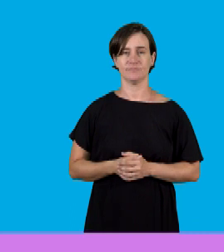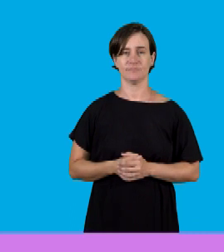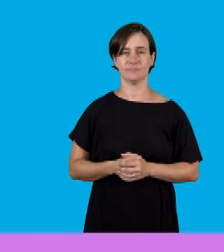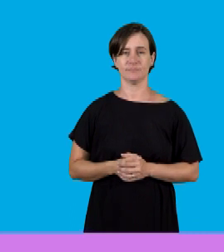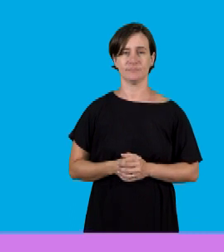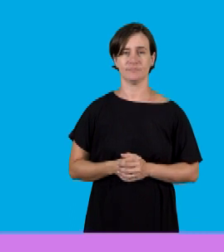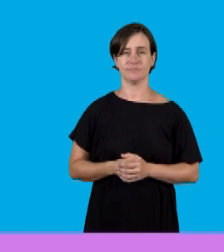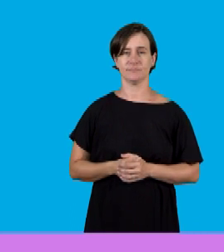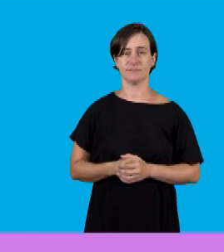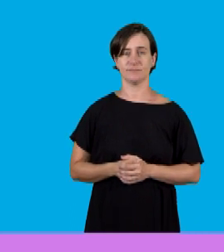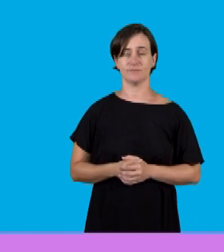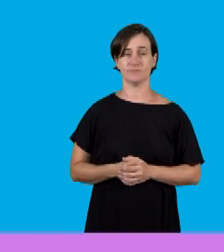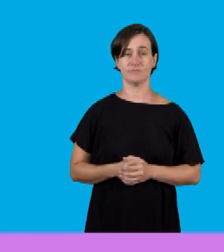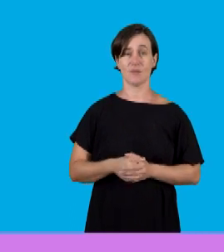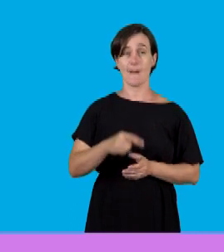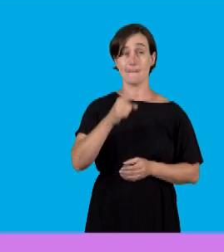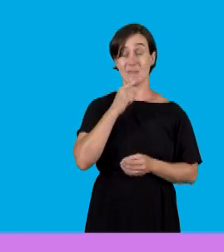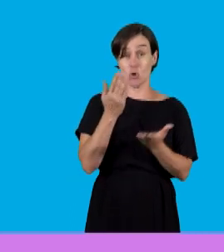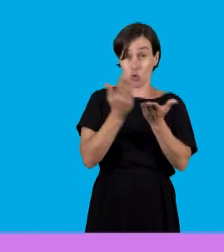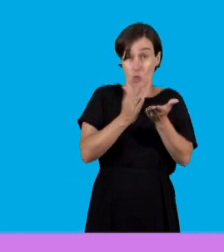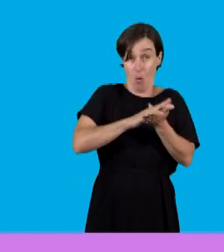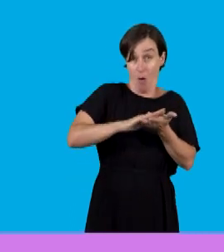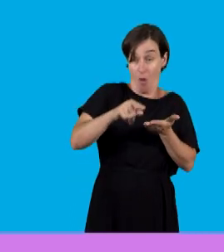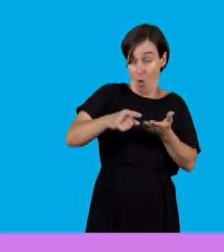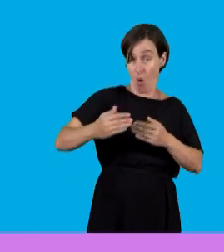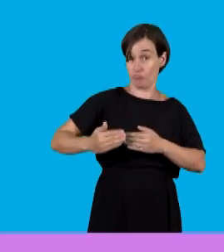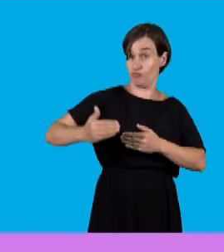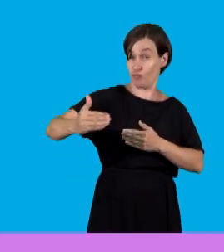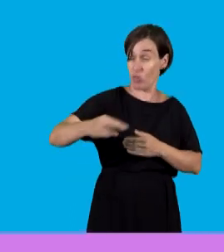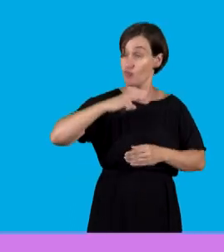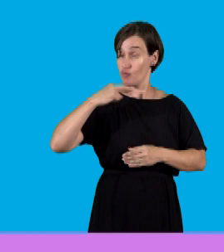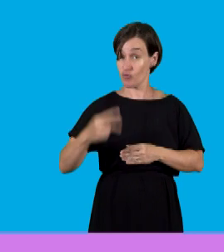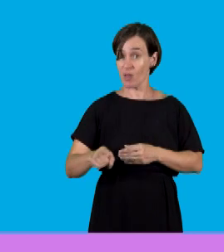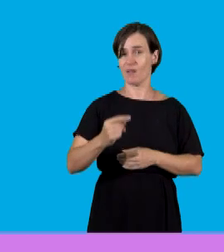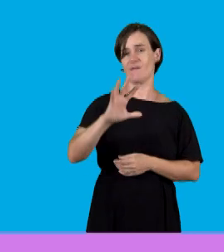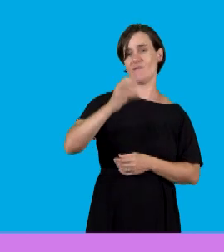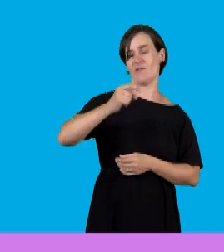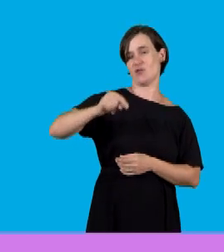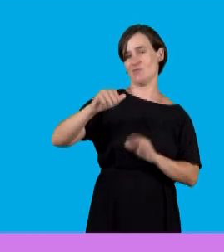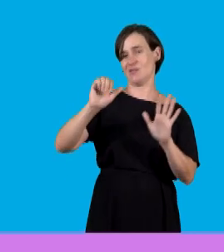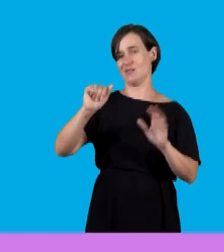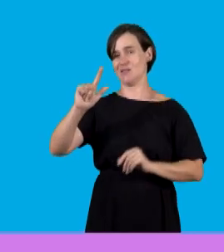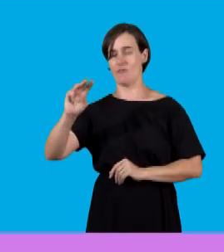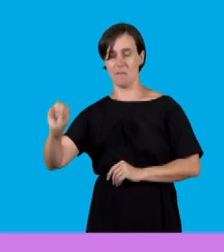50.67 meters. So it means the actual breadth of our school hall is 50.67